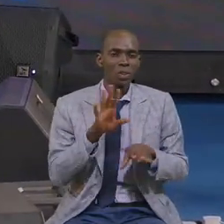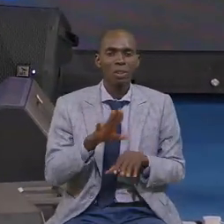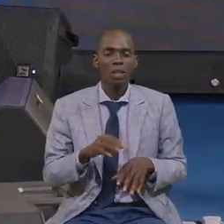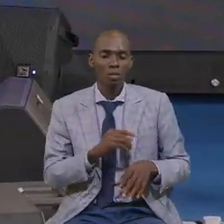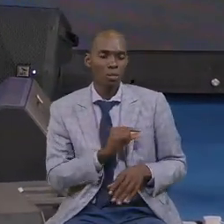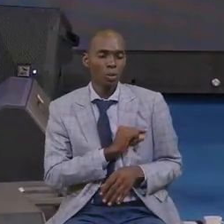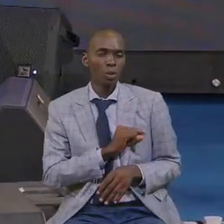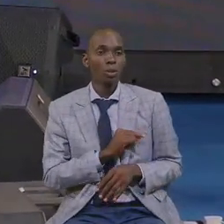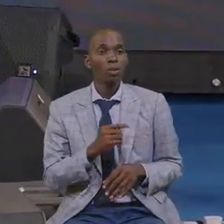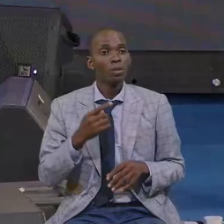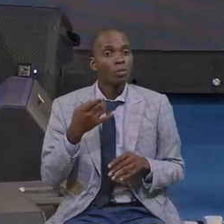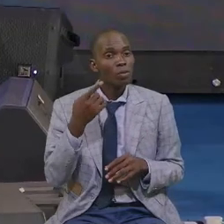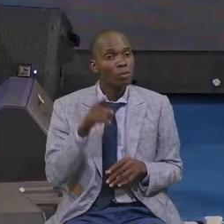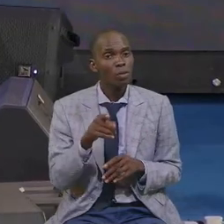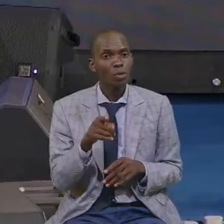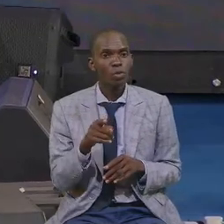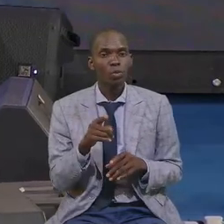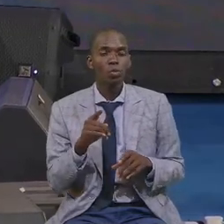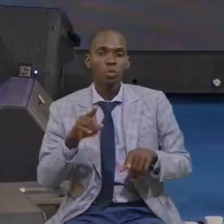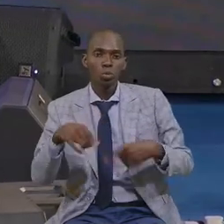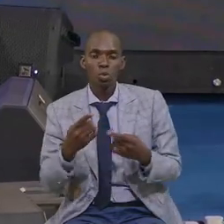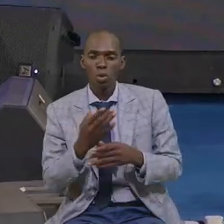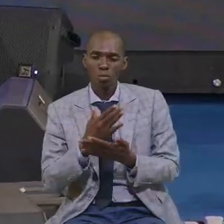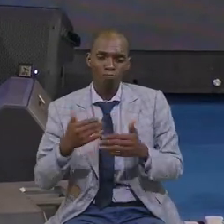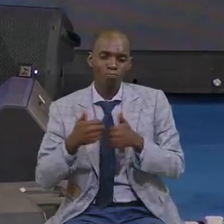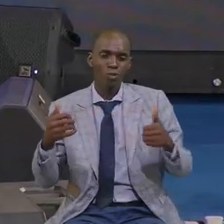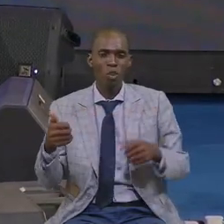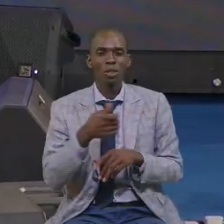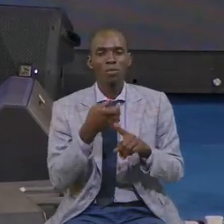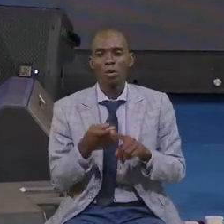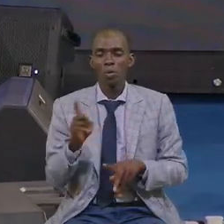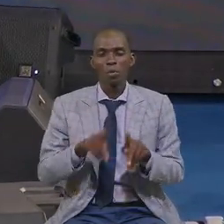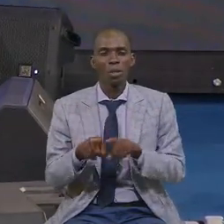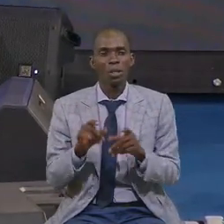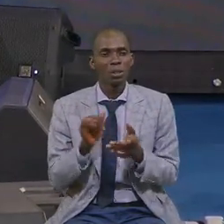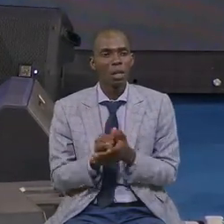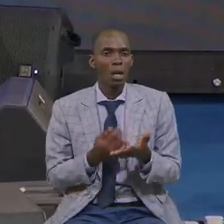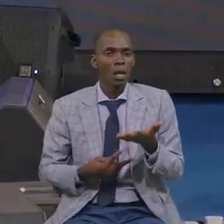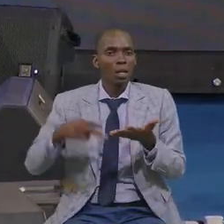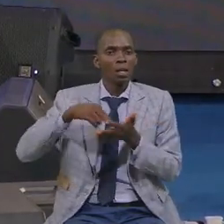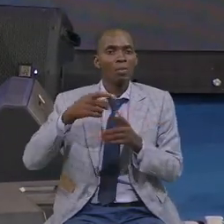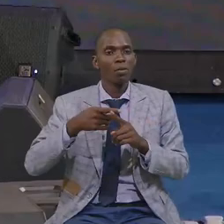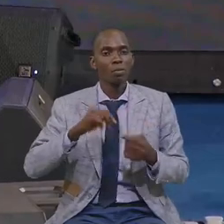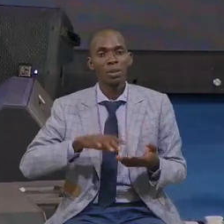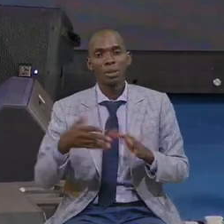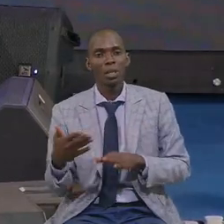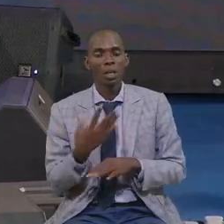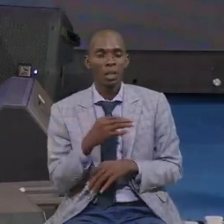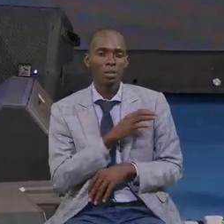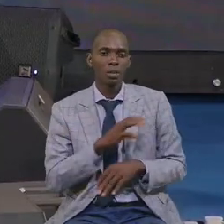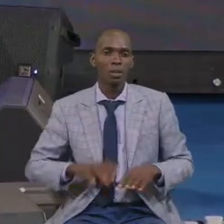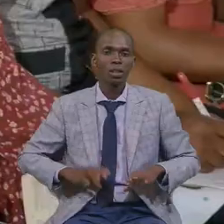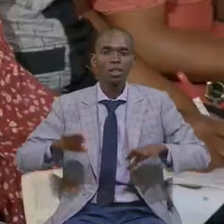But you get away from them, and you arise from the dead, and Christ gives you light. Look at